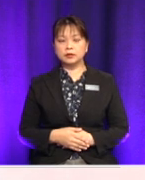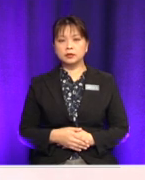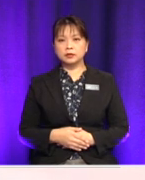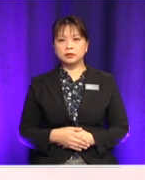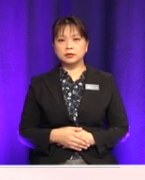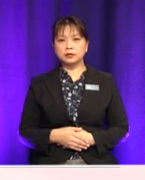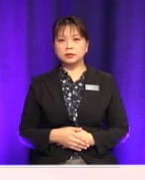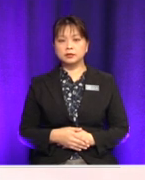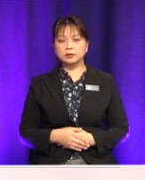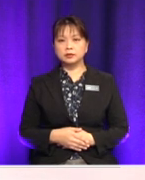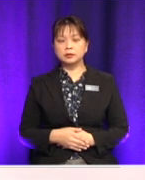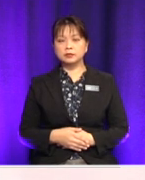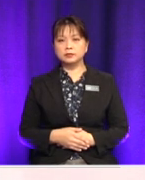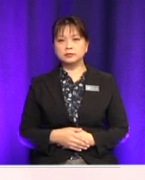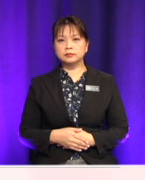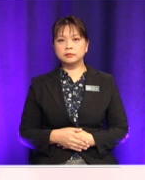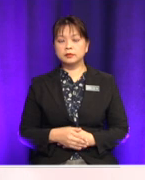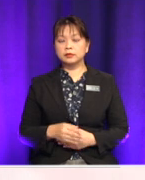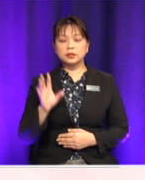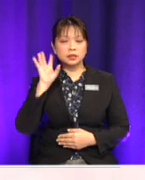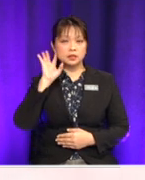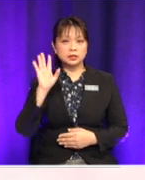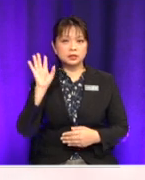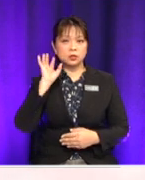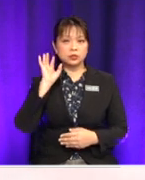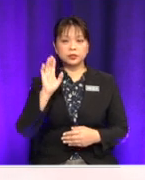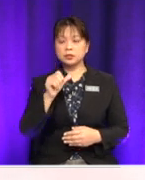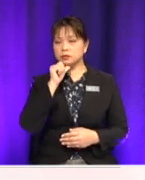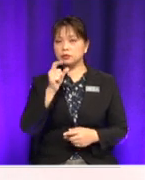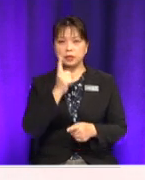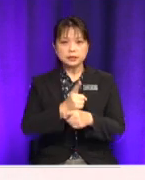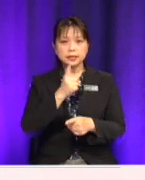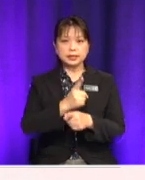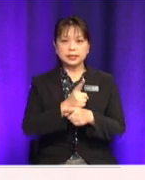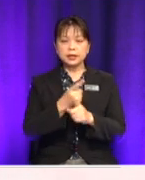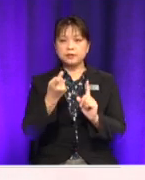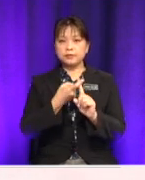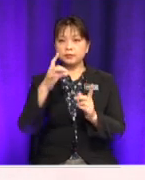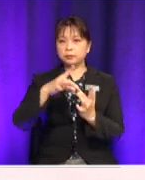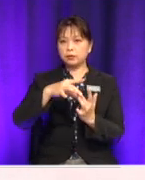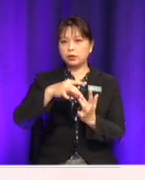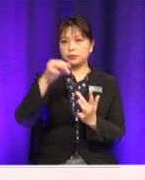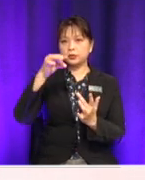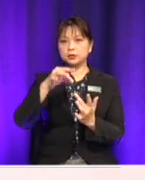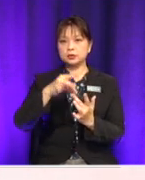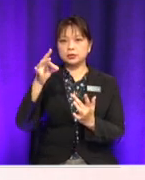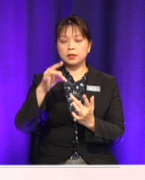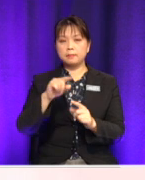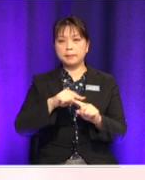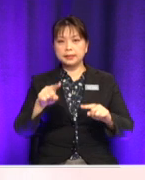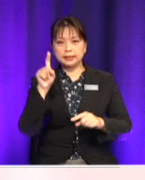audio are not exactly the word that they see in the option? They're not. But they need to really understand that is the